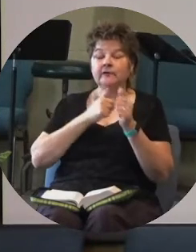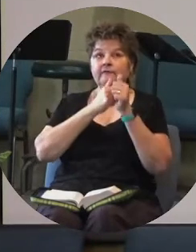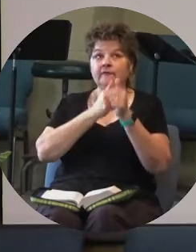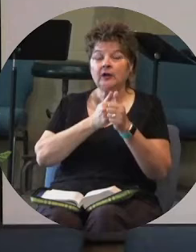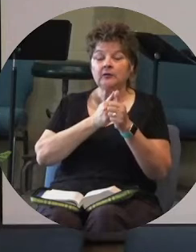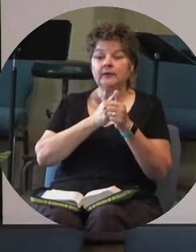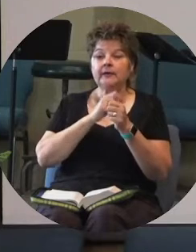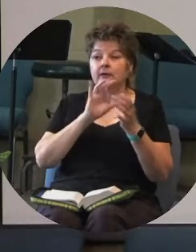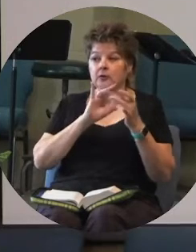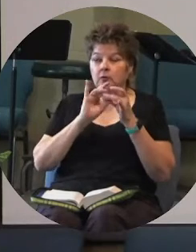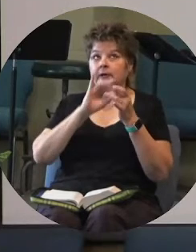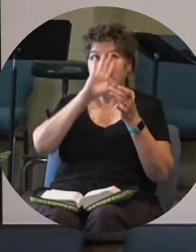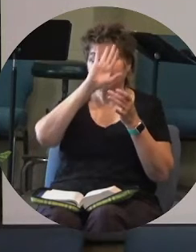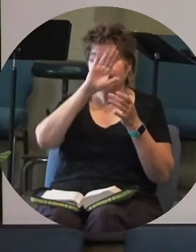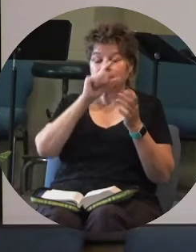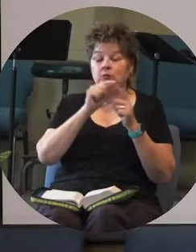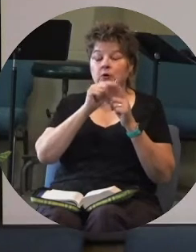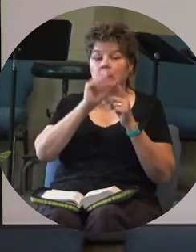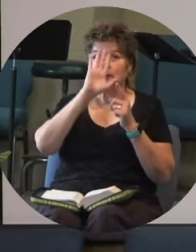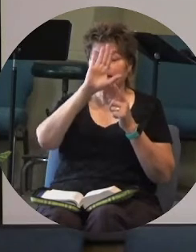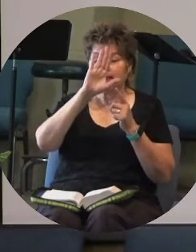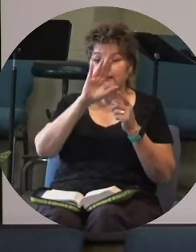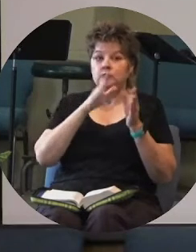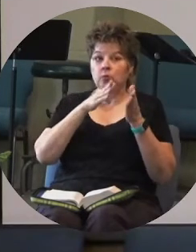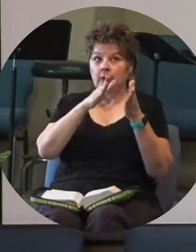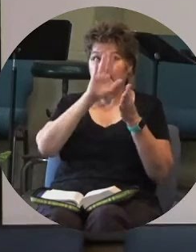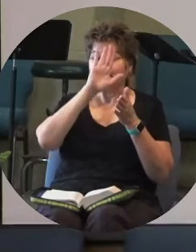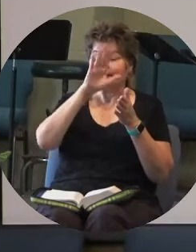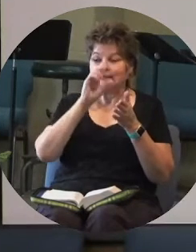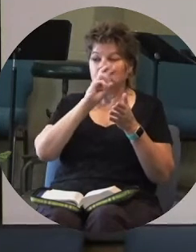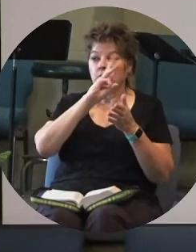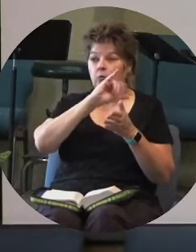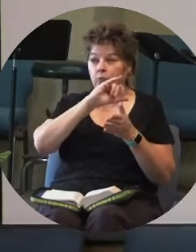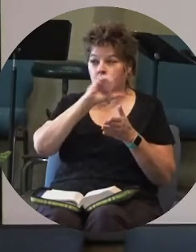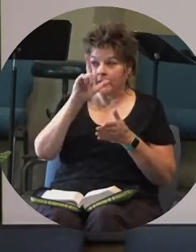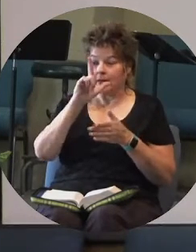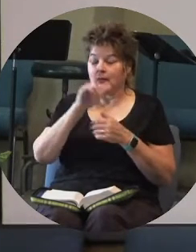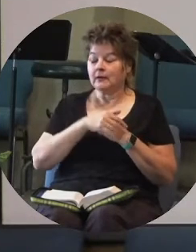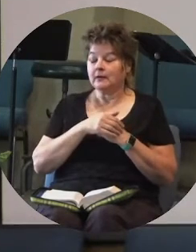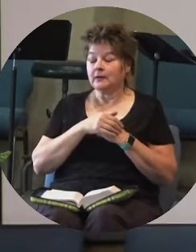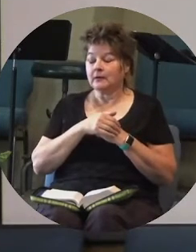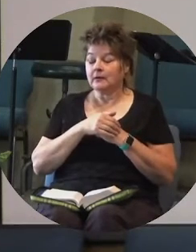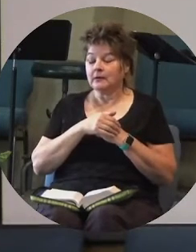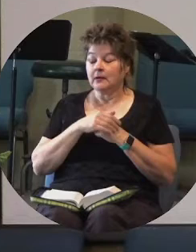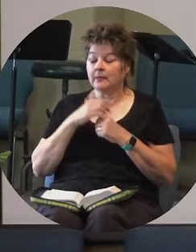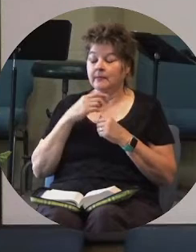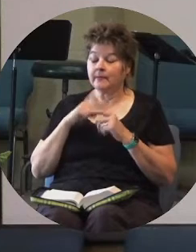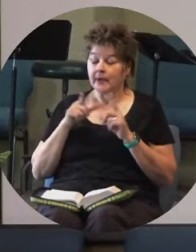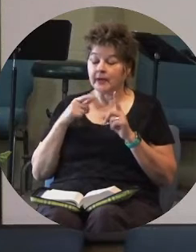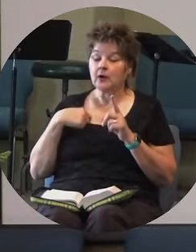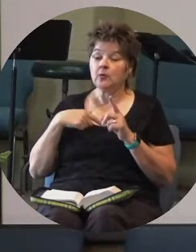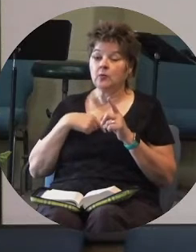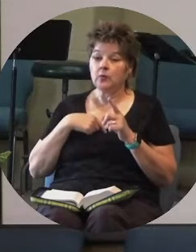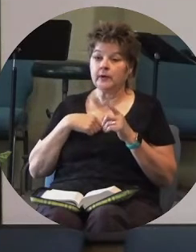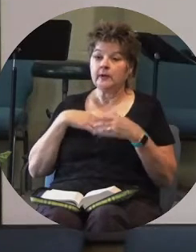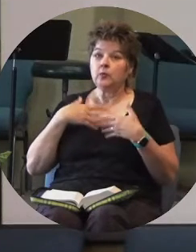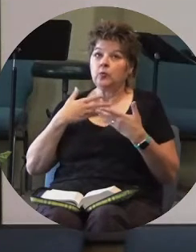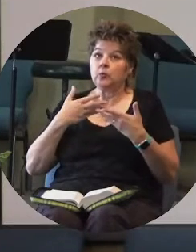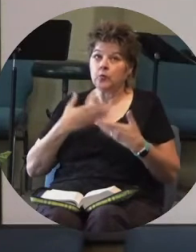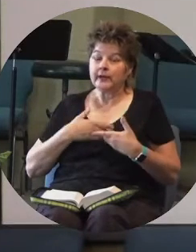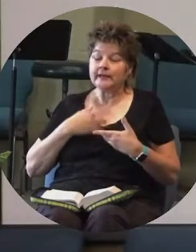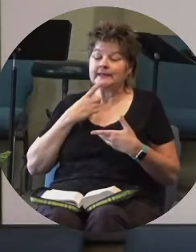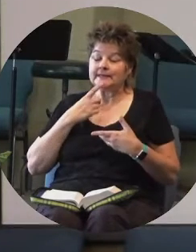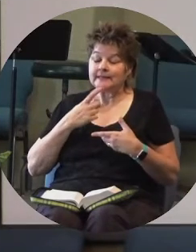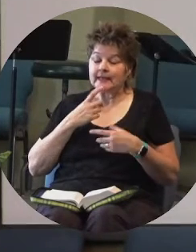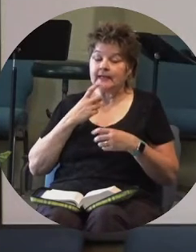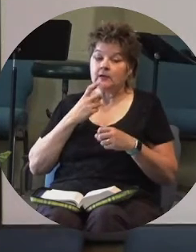word and according to his way and according to his will? But are we willing to say the hard truths in